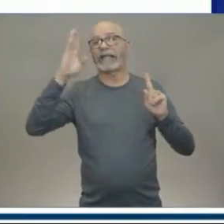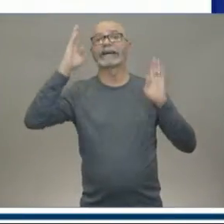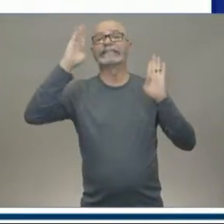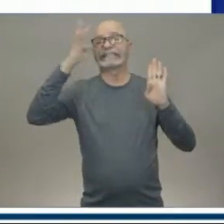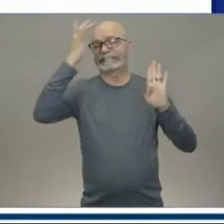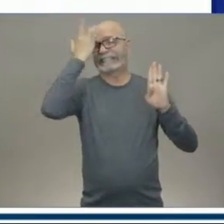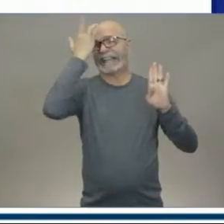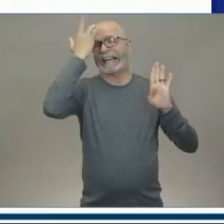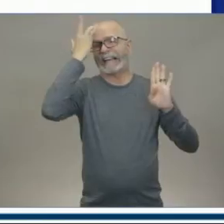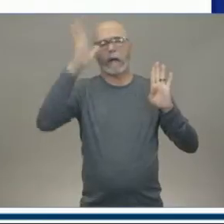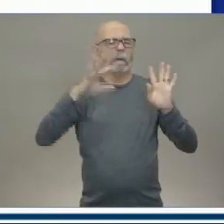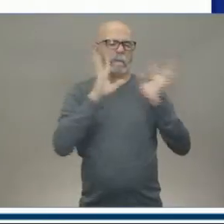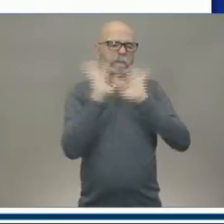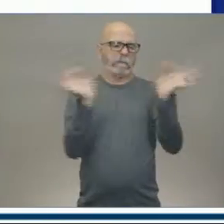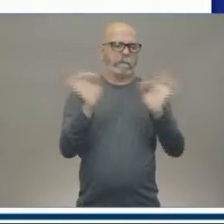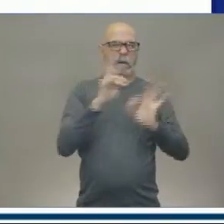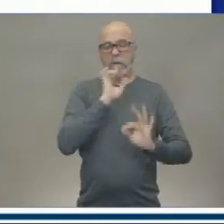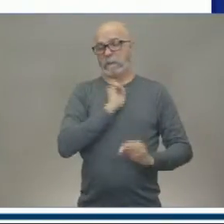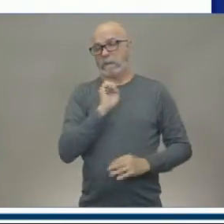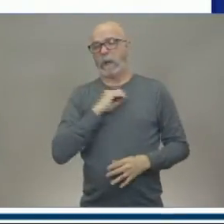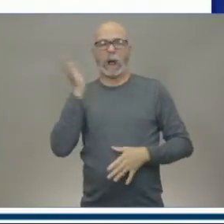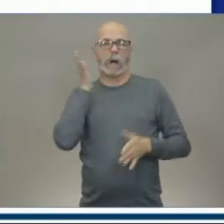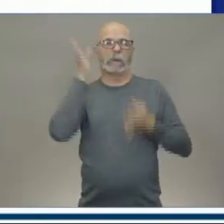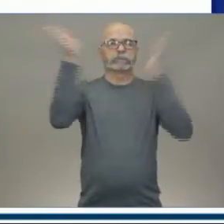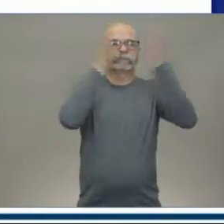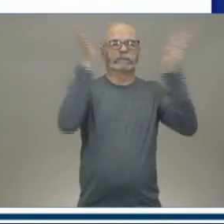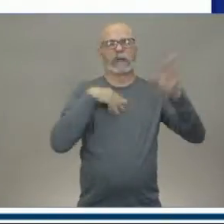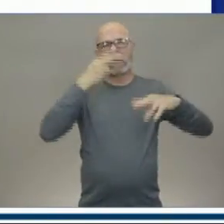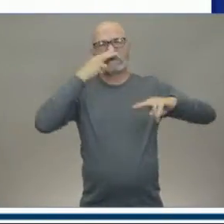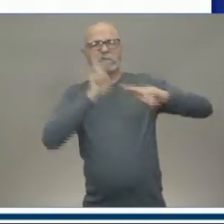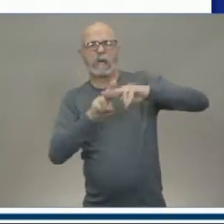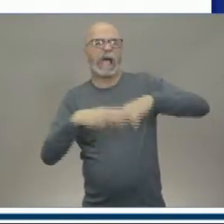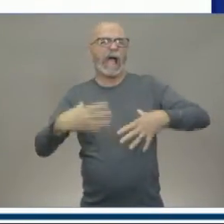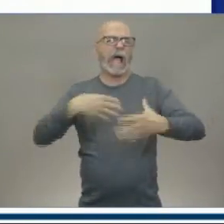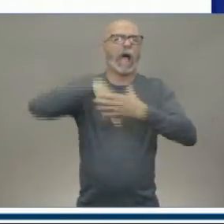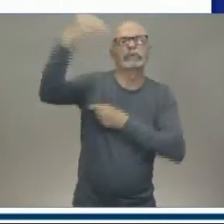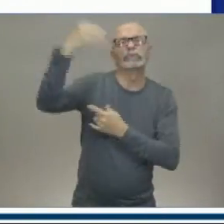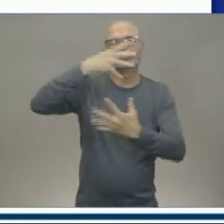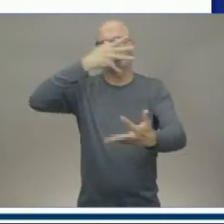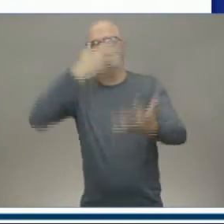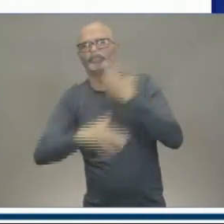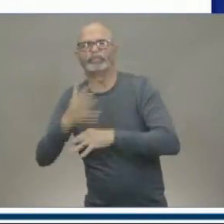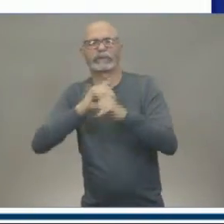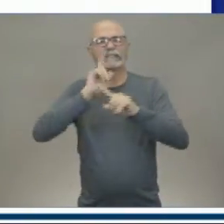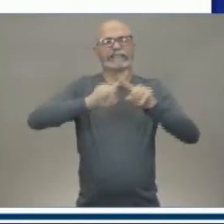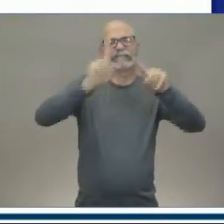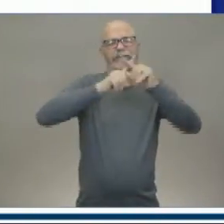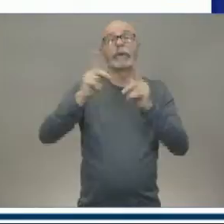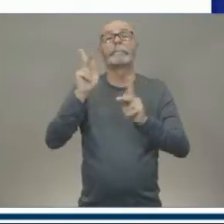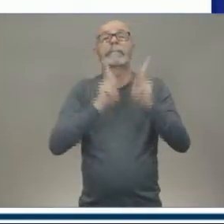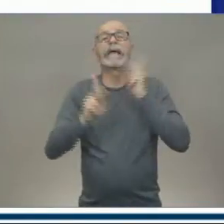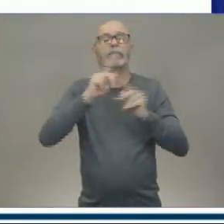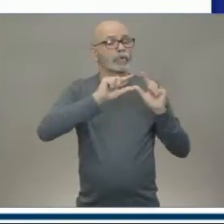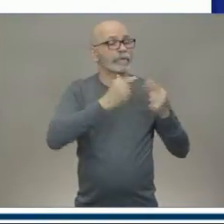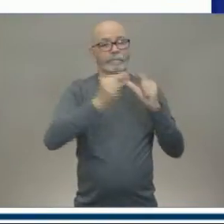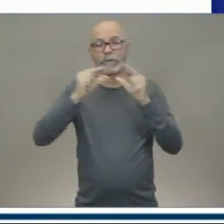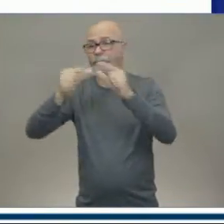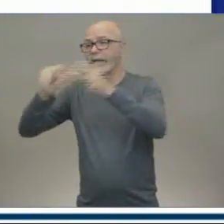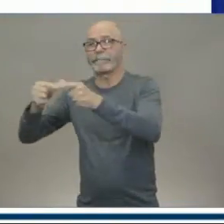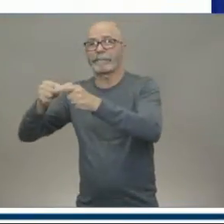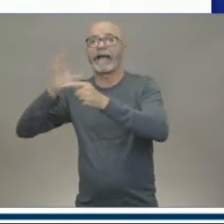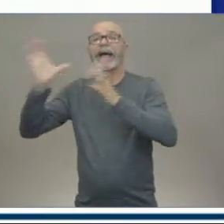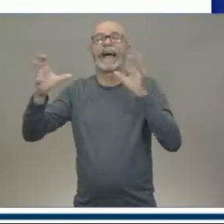out in large groups, and quite frankly, different groups, and are not distancing. They are living as if COVID